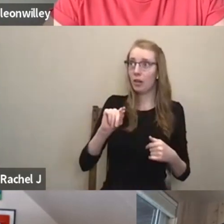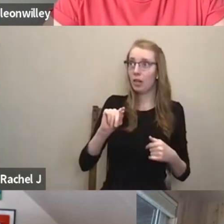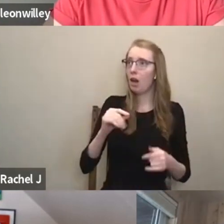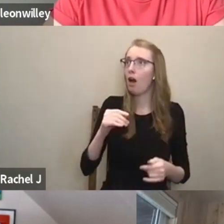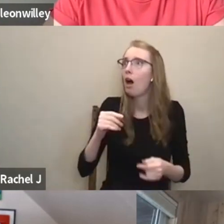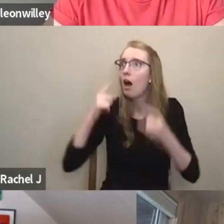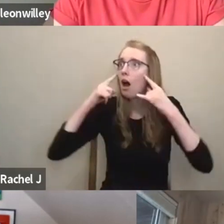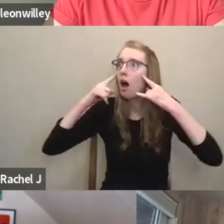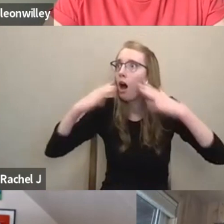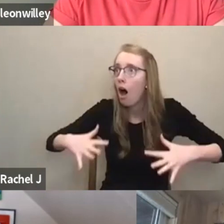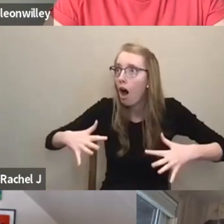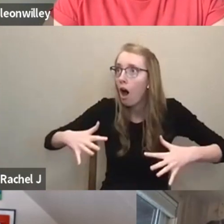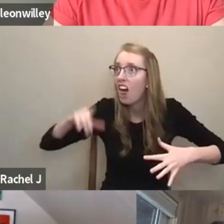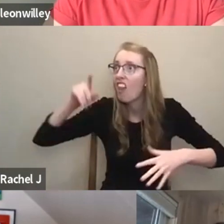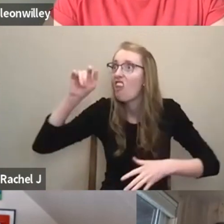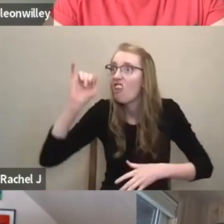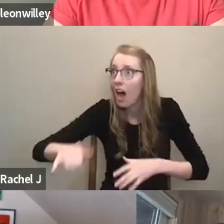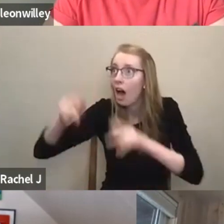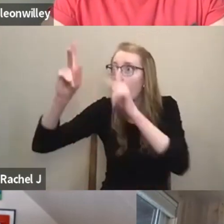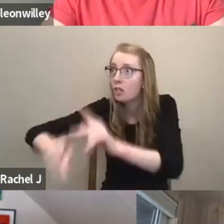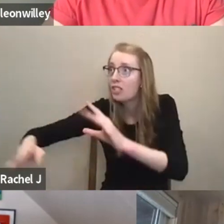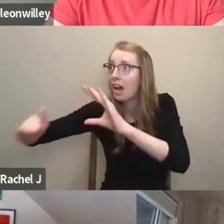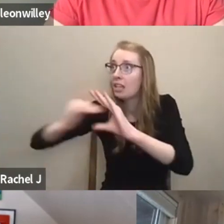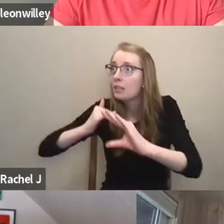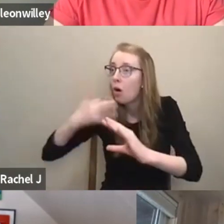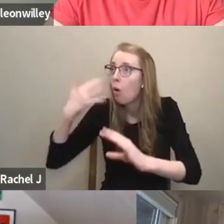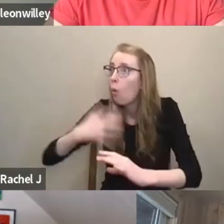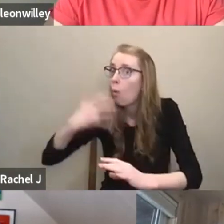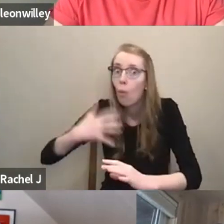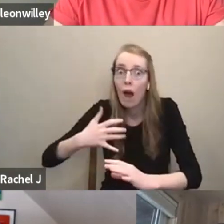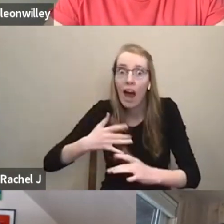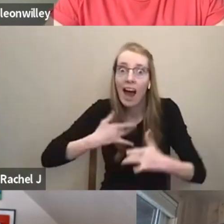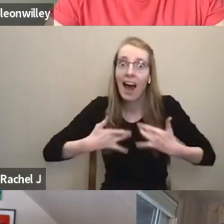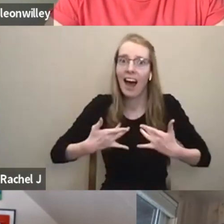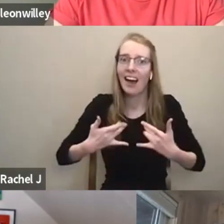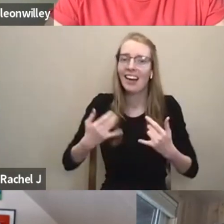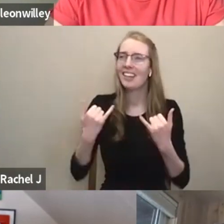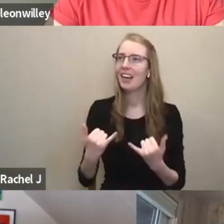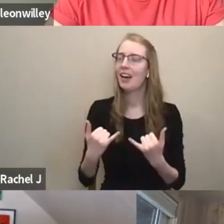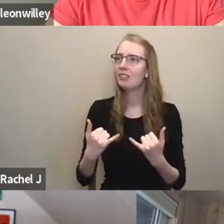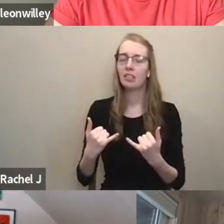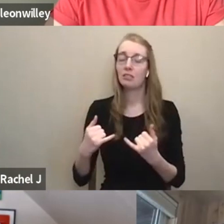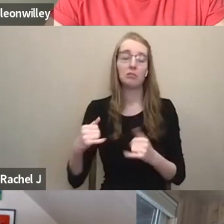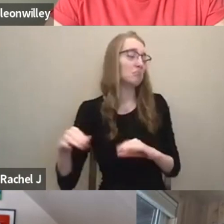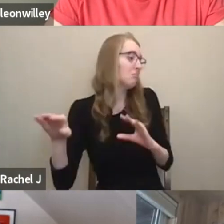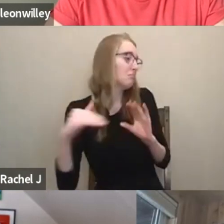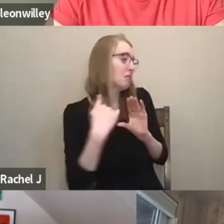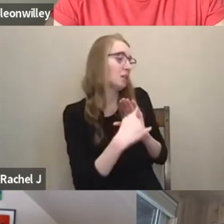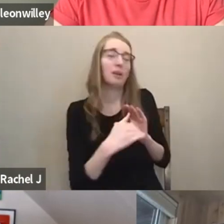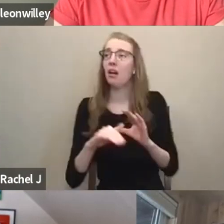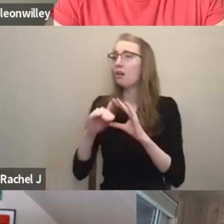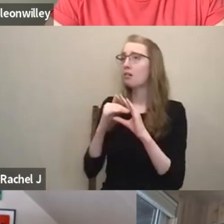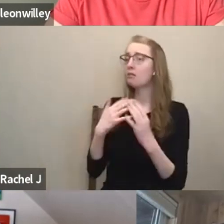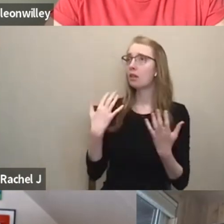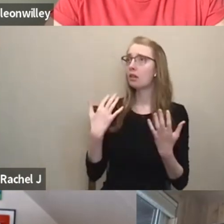starting my career, but that is the way that this industry works. So never treat anyone as disposable or